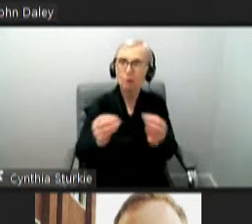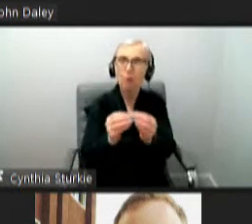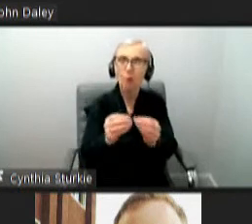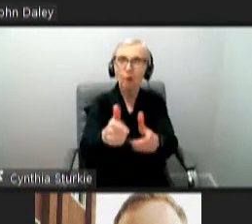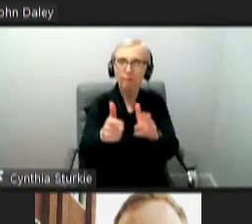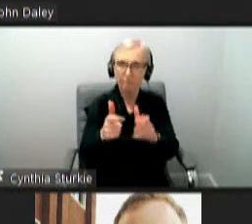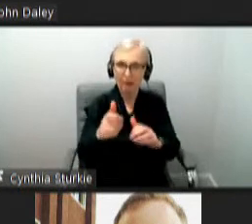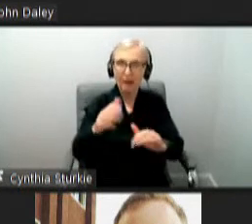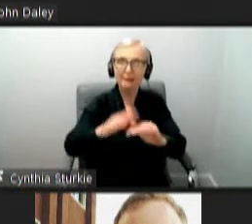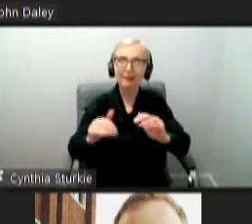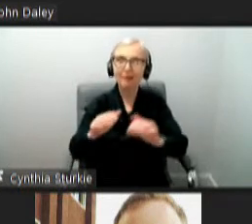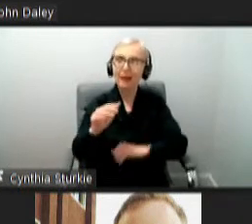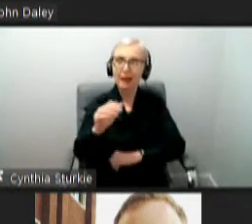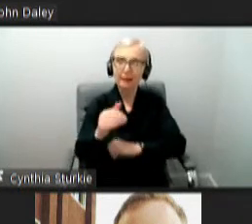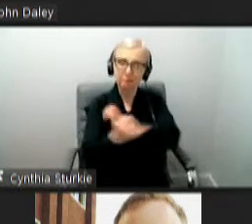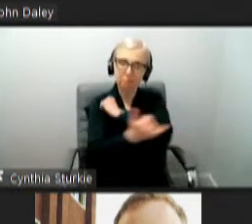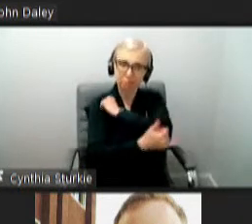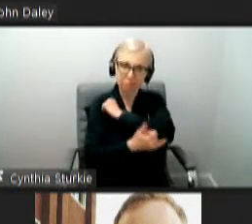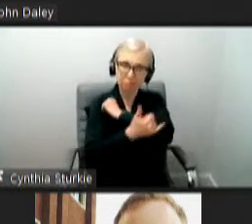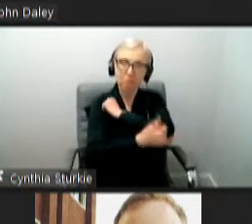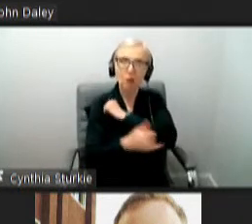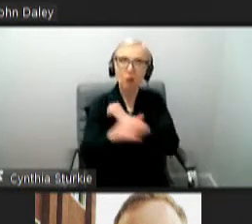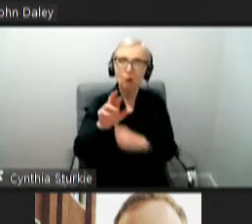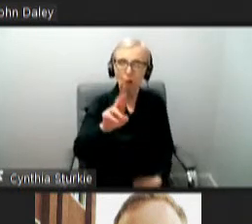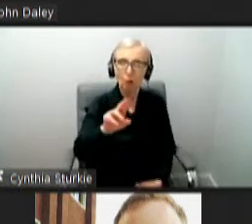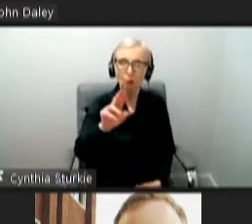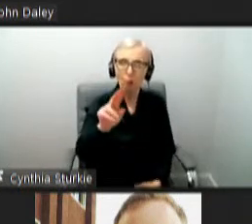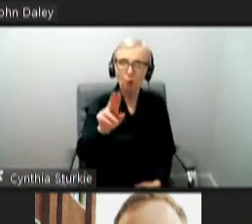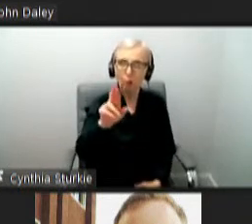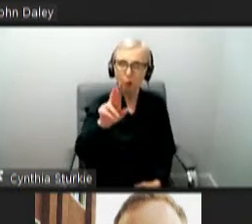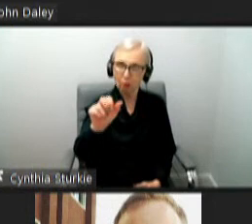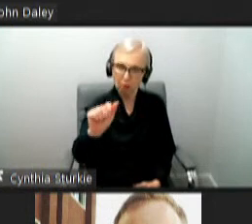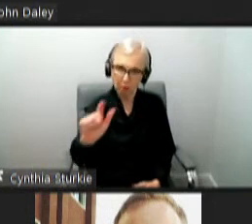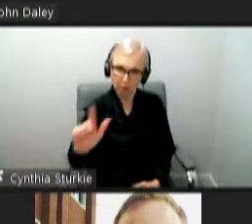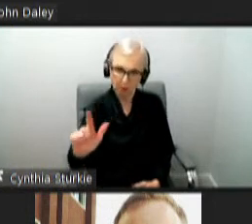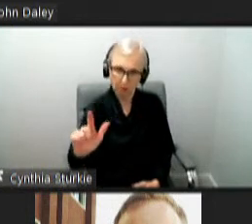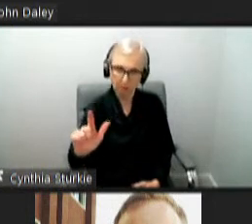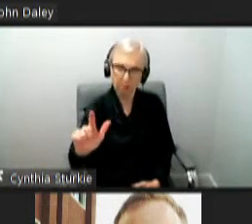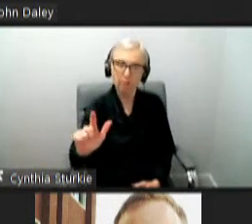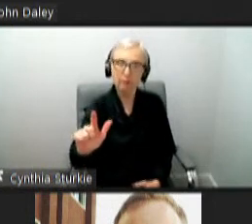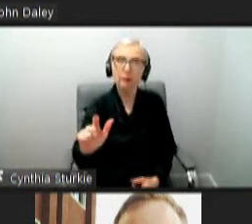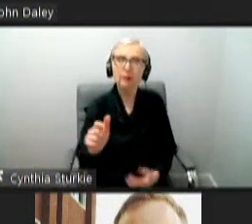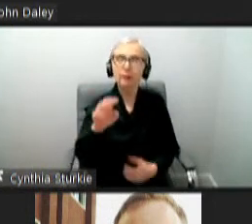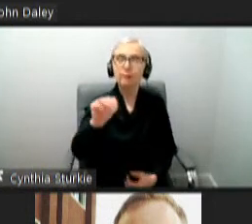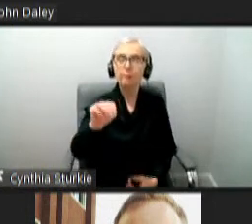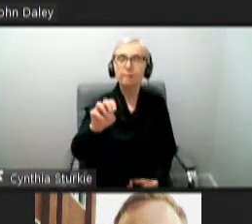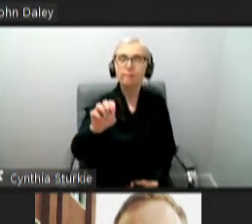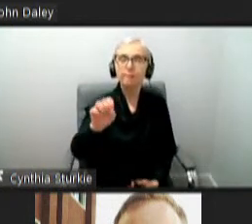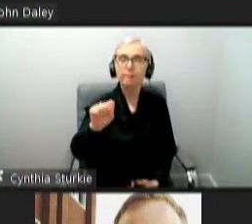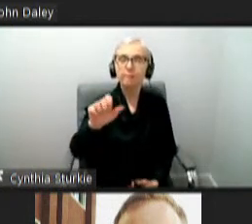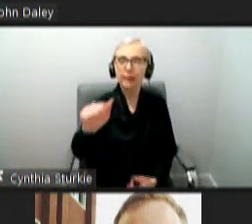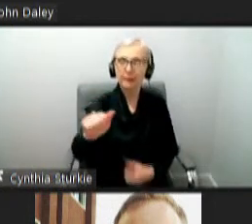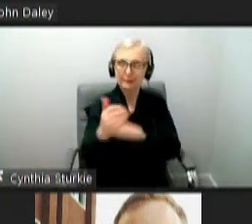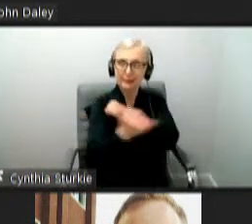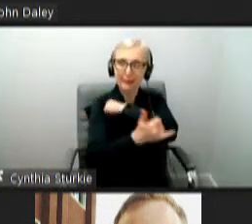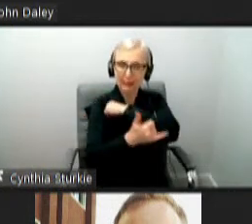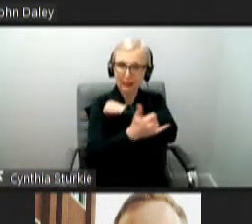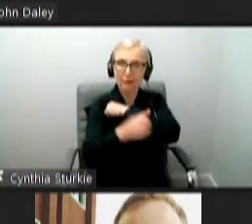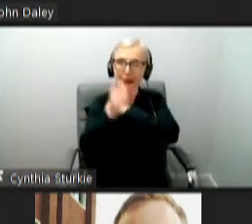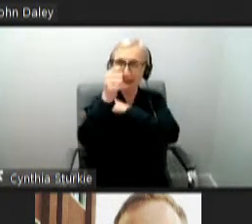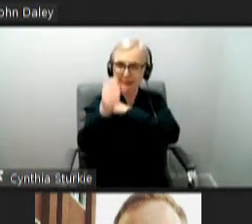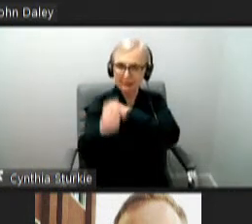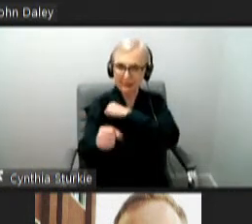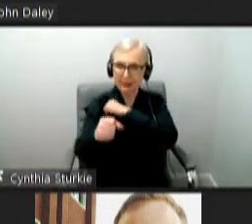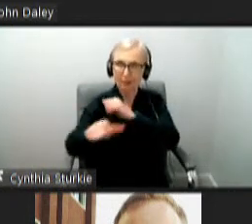now. But some of the places where we are not yet seeing that clear decreasing trend would include Mesa County, and then, as you mentioned, some of our southern regions